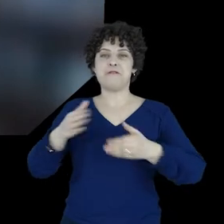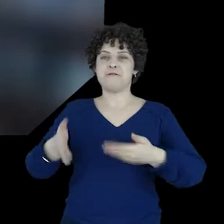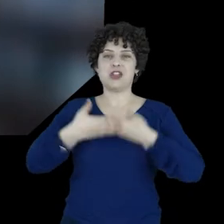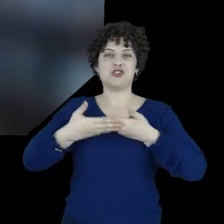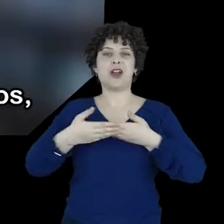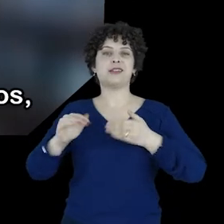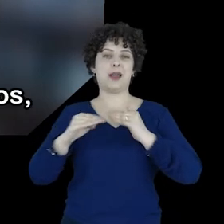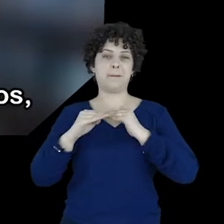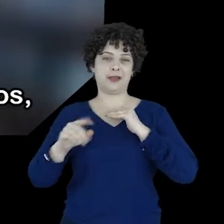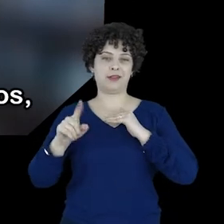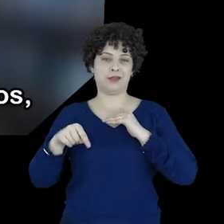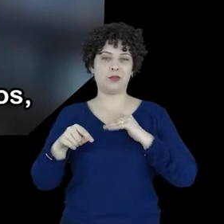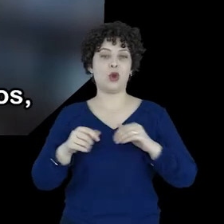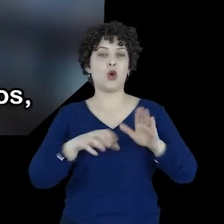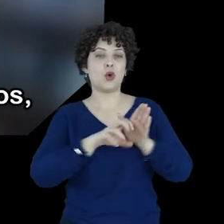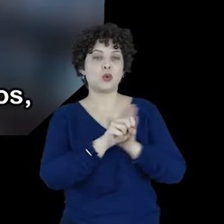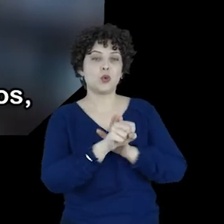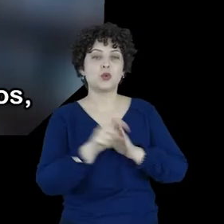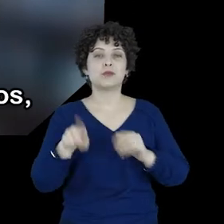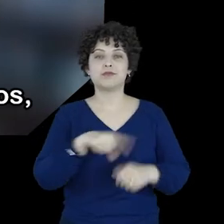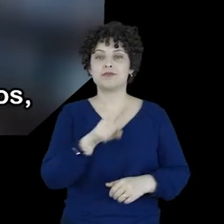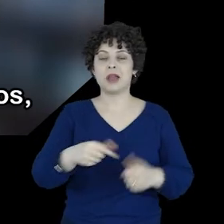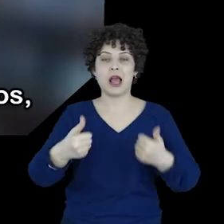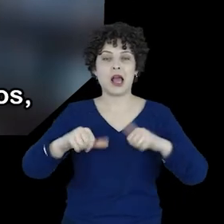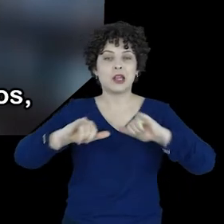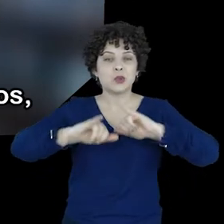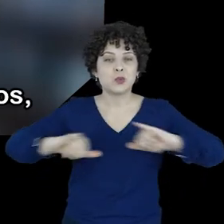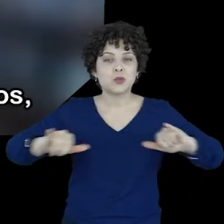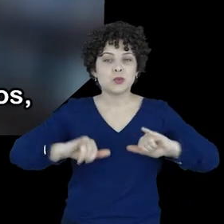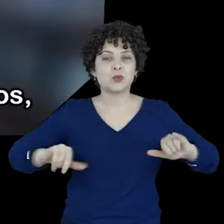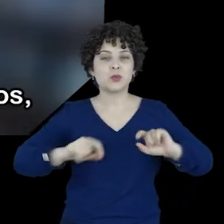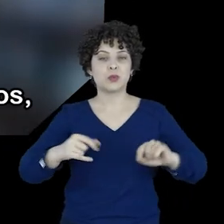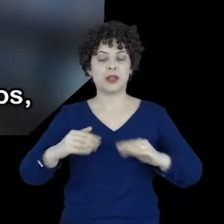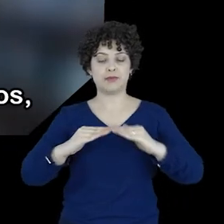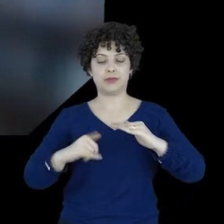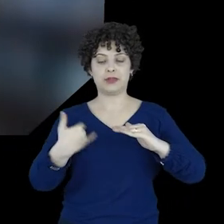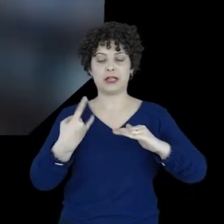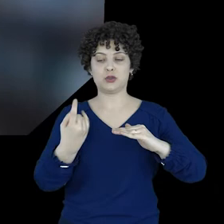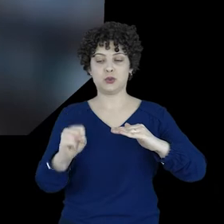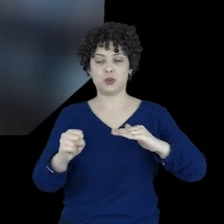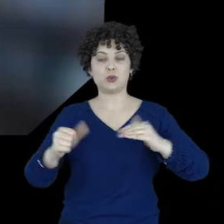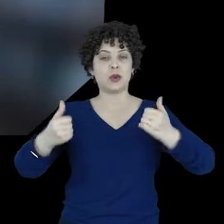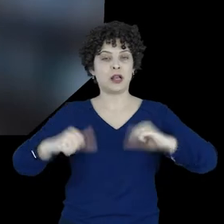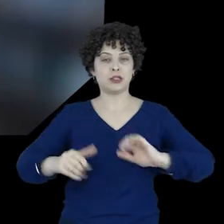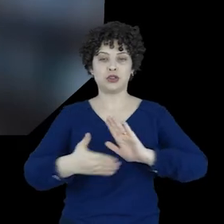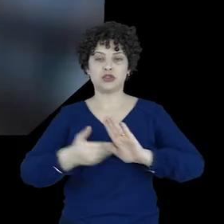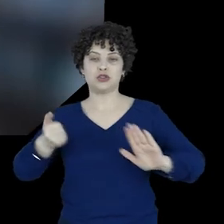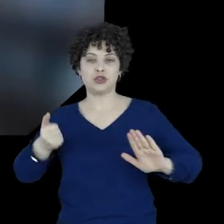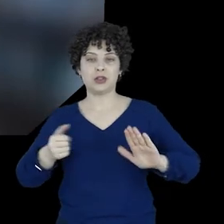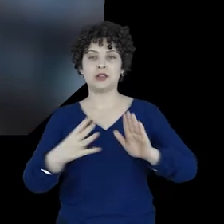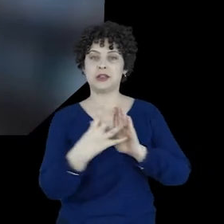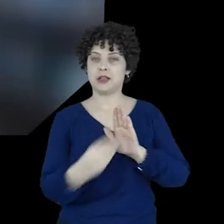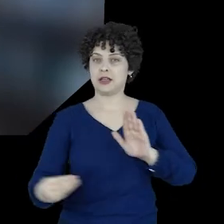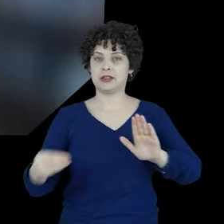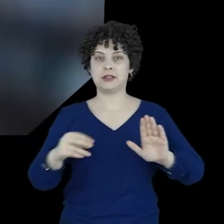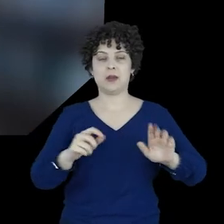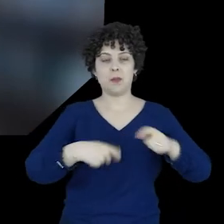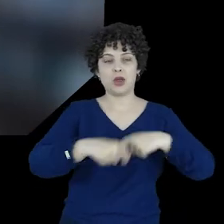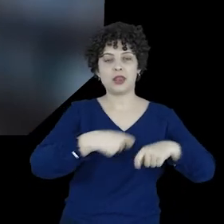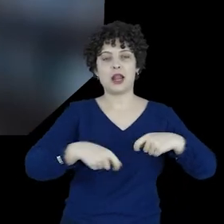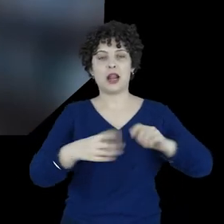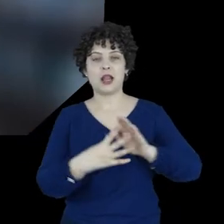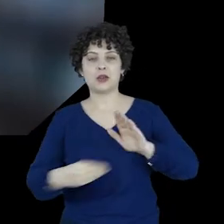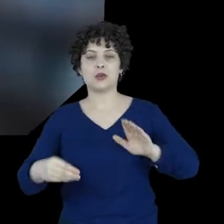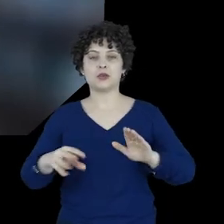default. Google has promised to stop targeted advertising to under 18s, taking children out of the business model. And they've